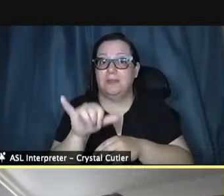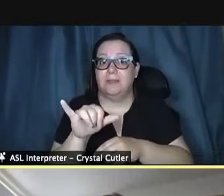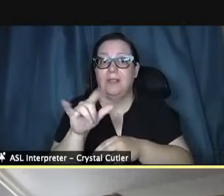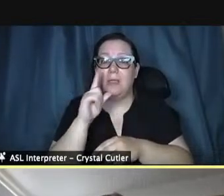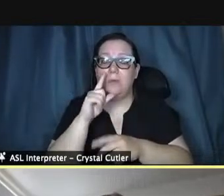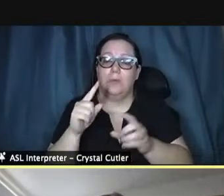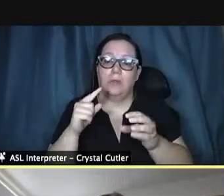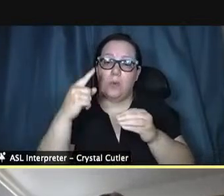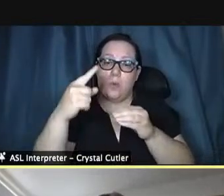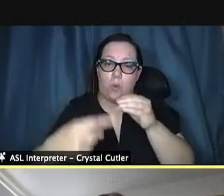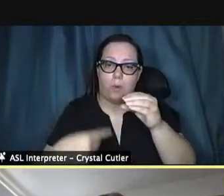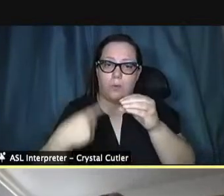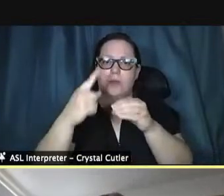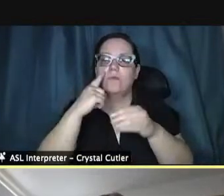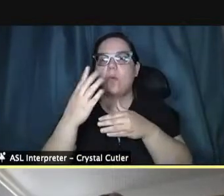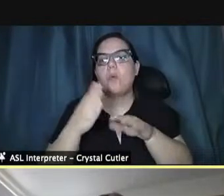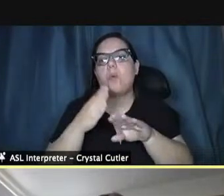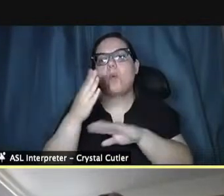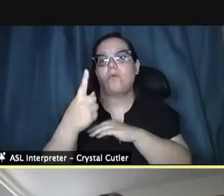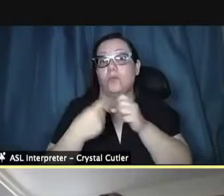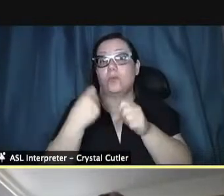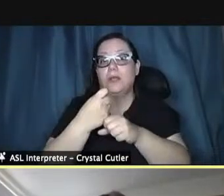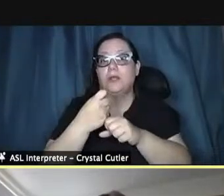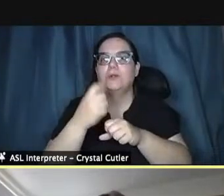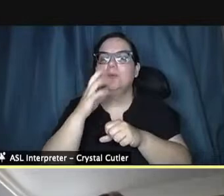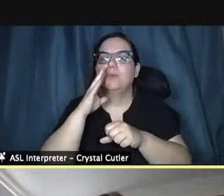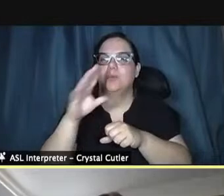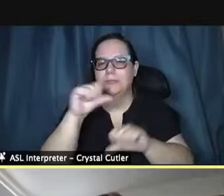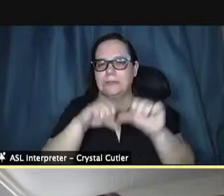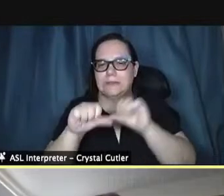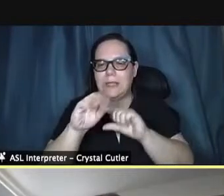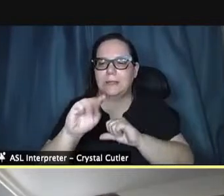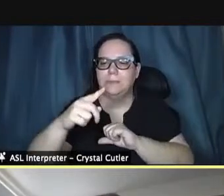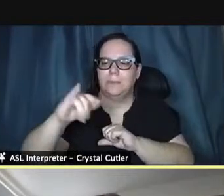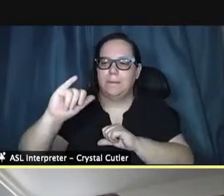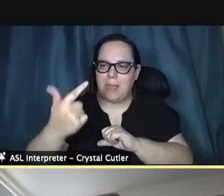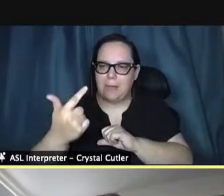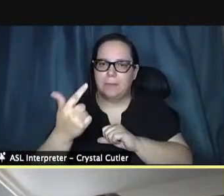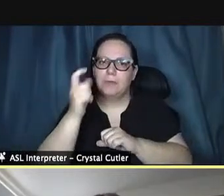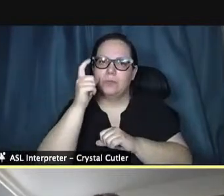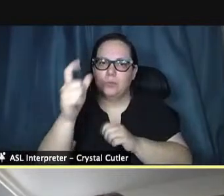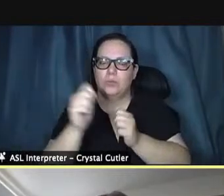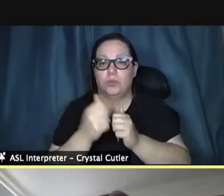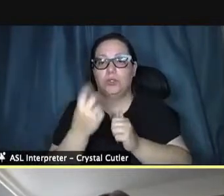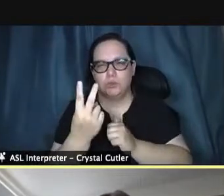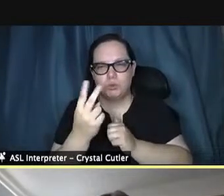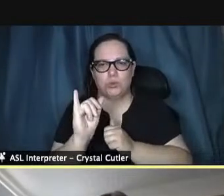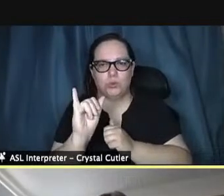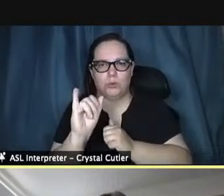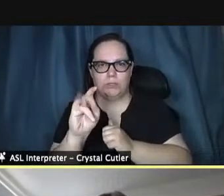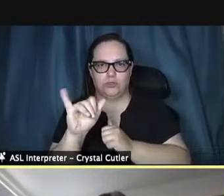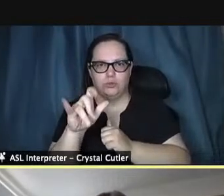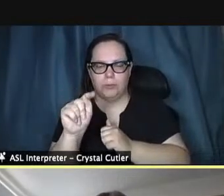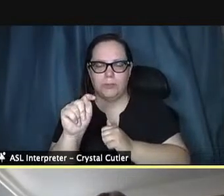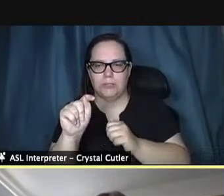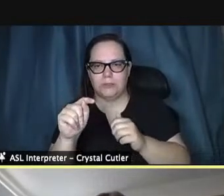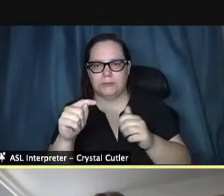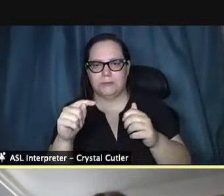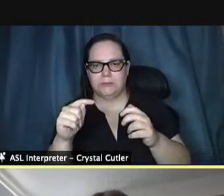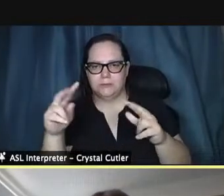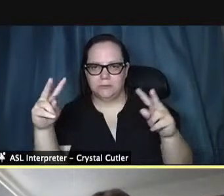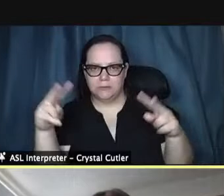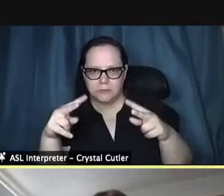science mapping of the moon with our two instruments that are sensing reflected visible and